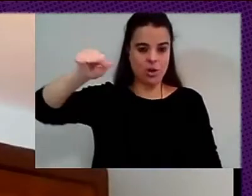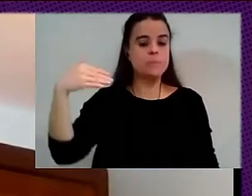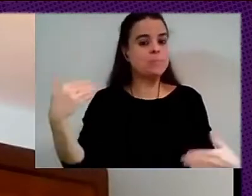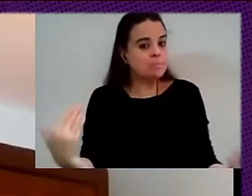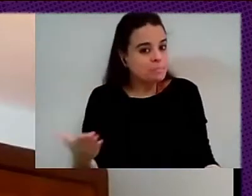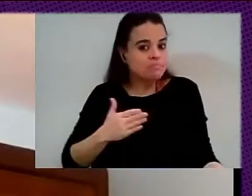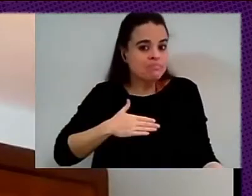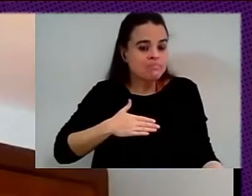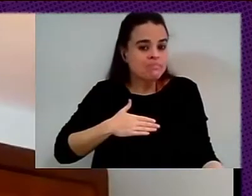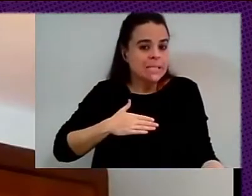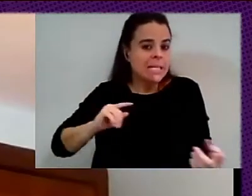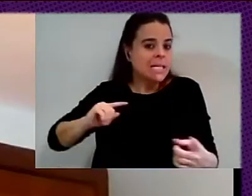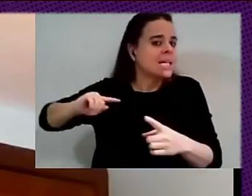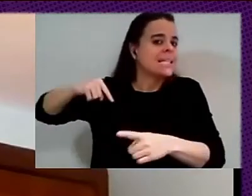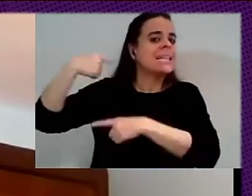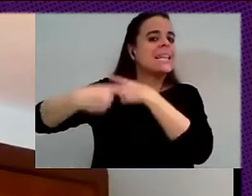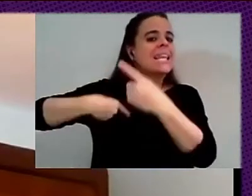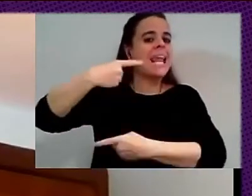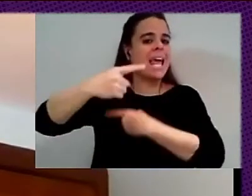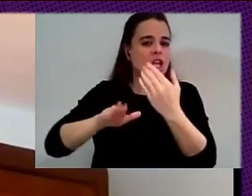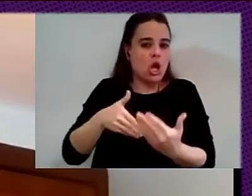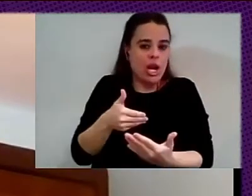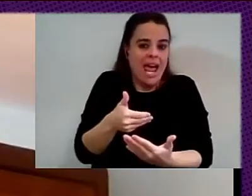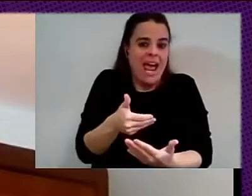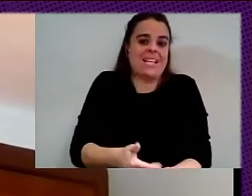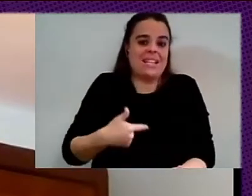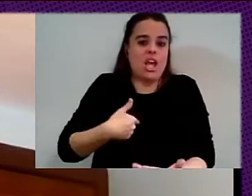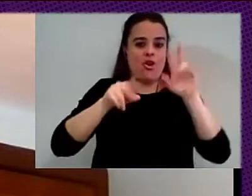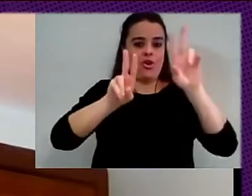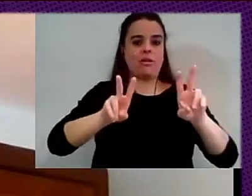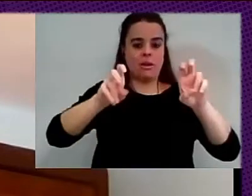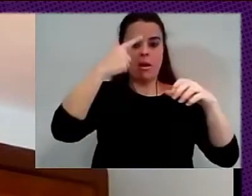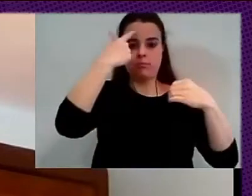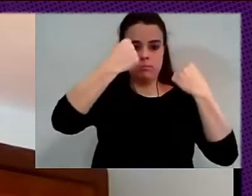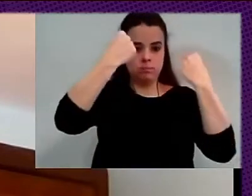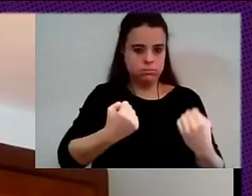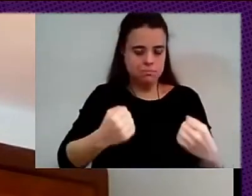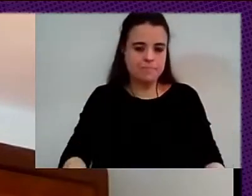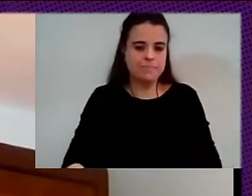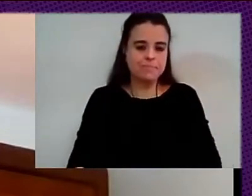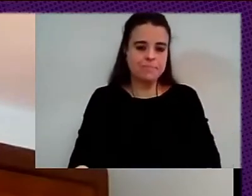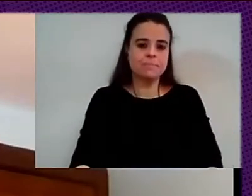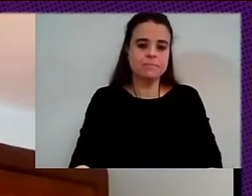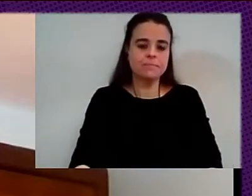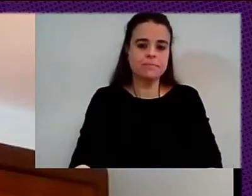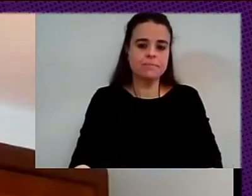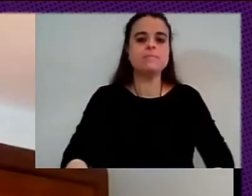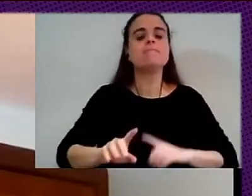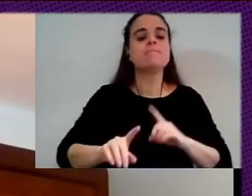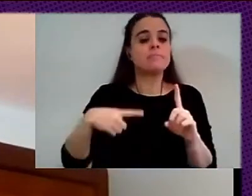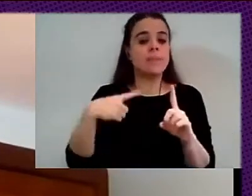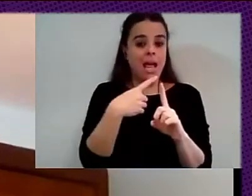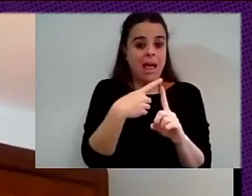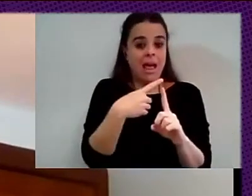I want to, we'll return back to some of that, but before going forward, I want to just sharply transition to